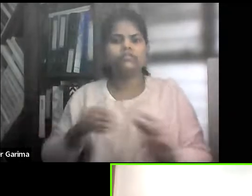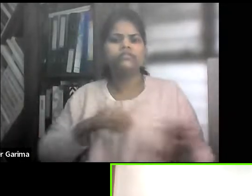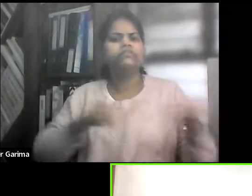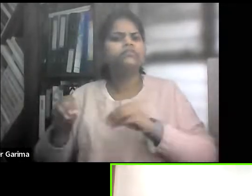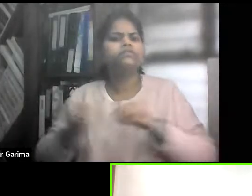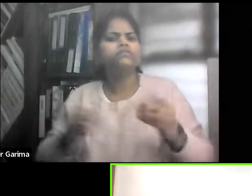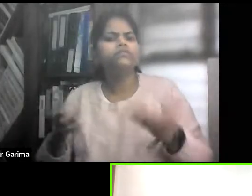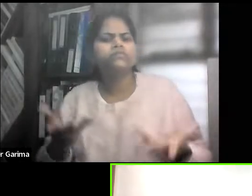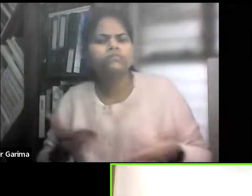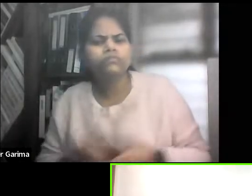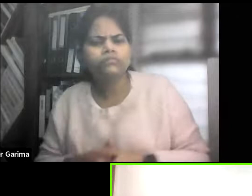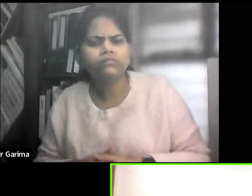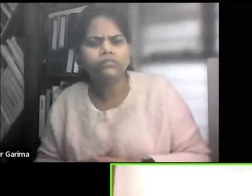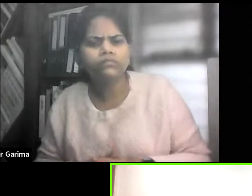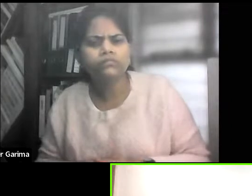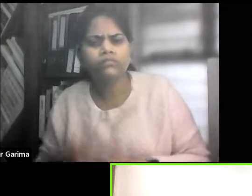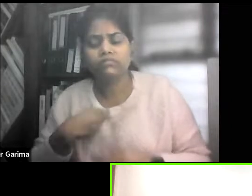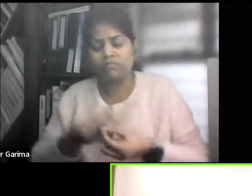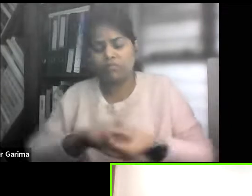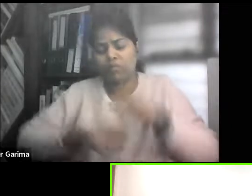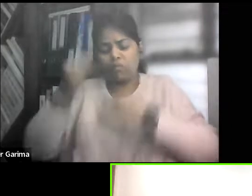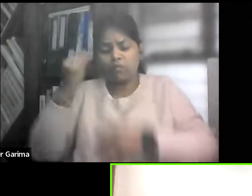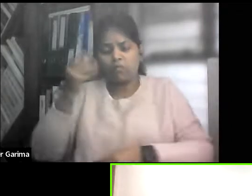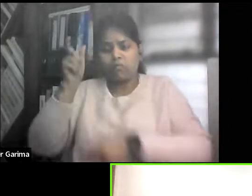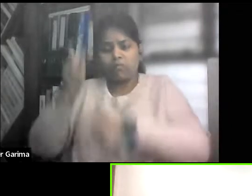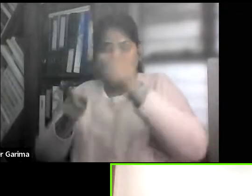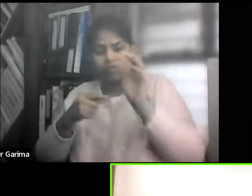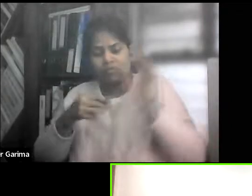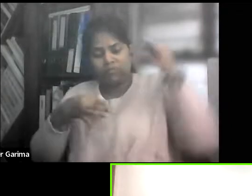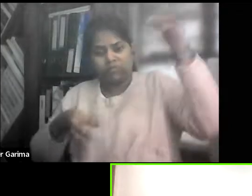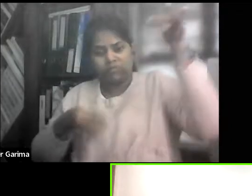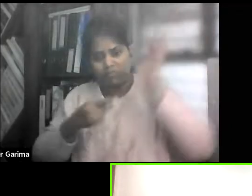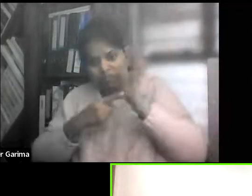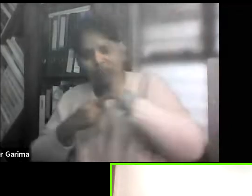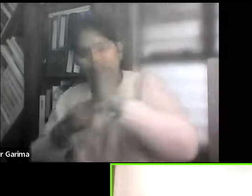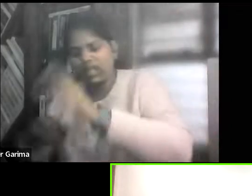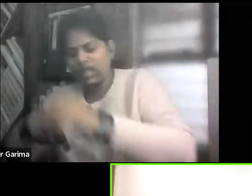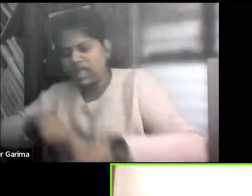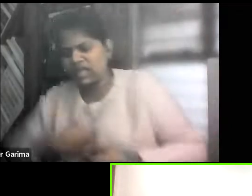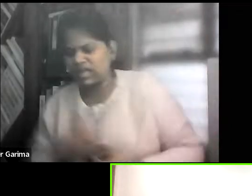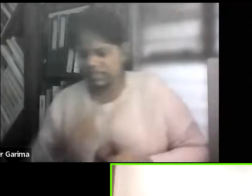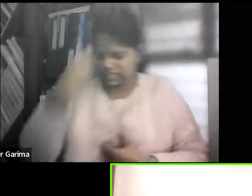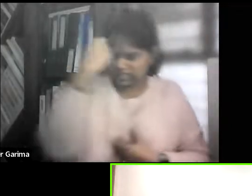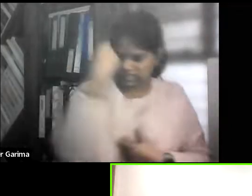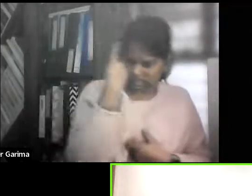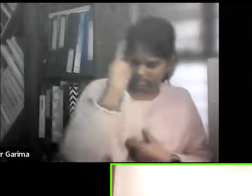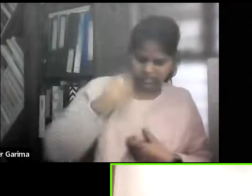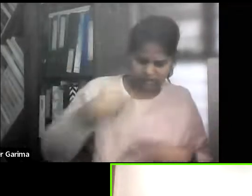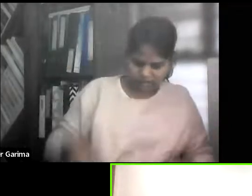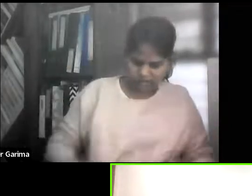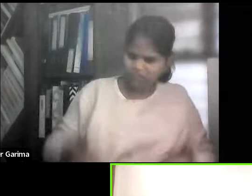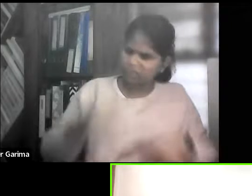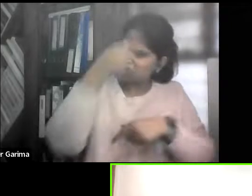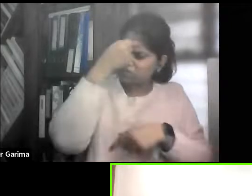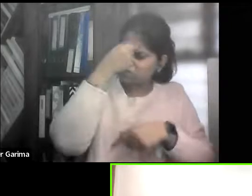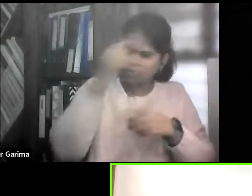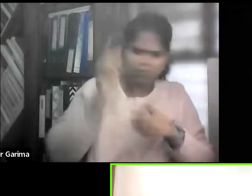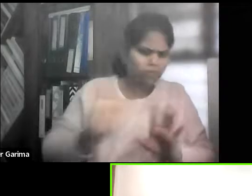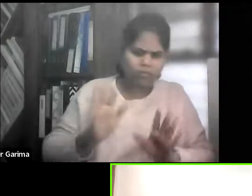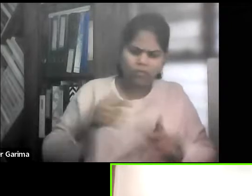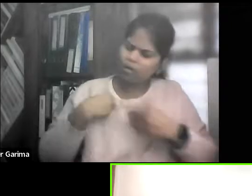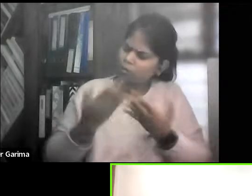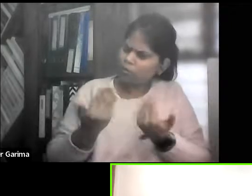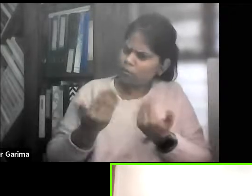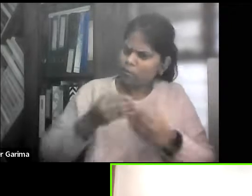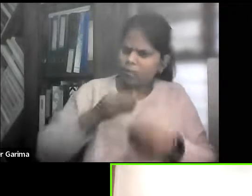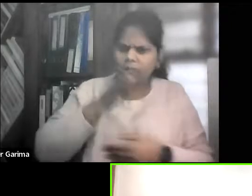the way for more performers with disability to understand their own kinesthetic potential. That is, shifting the axis of gaze